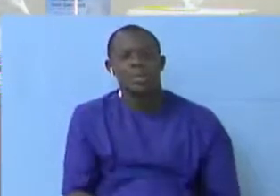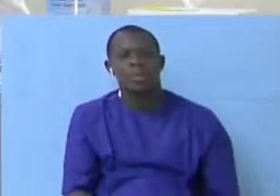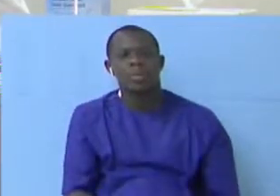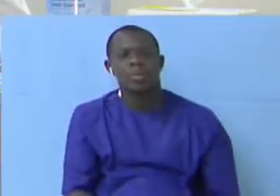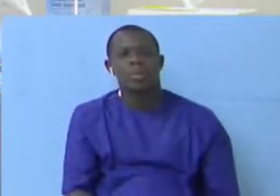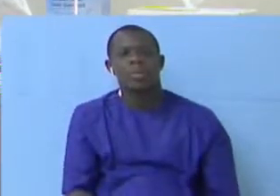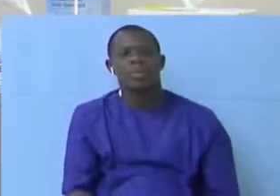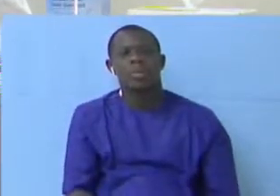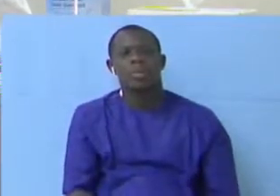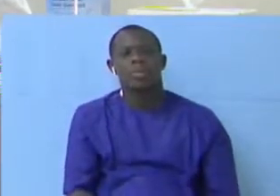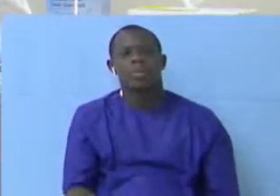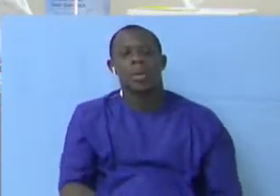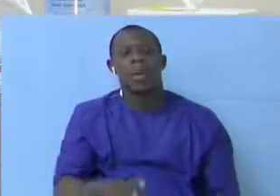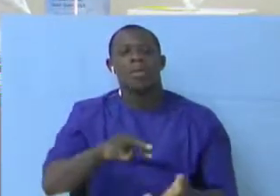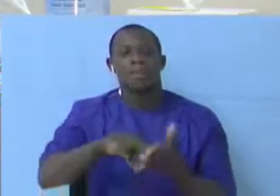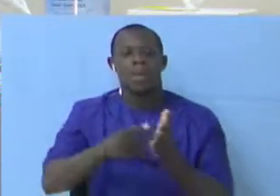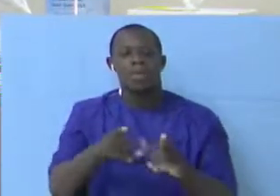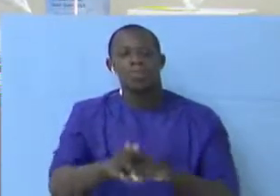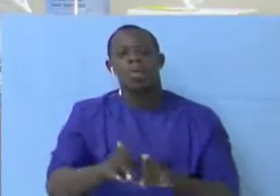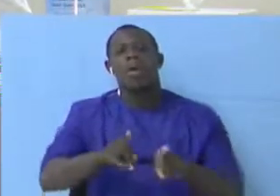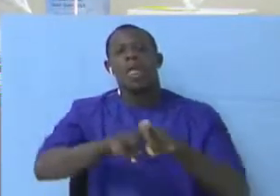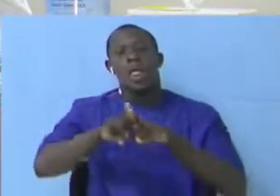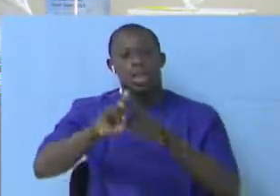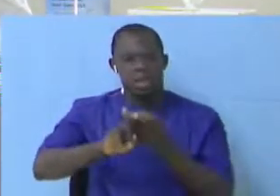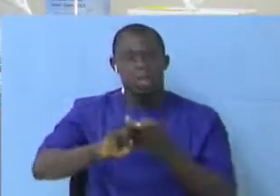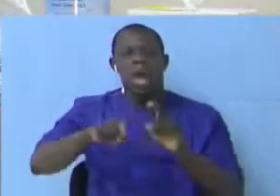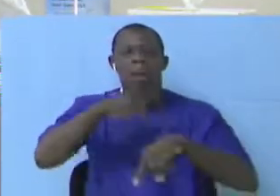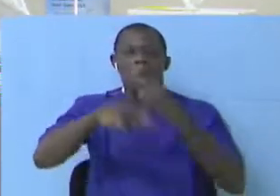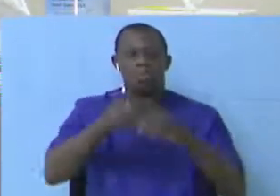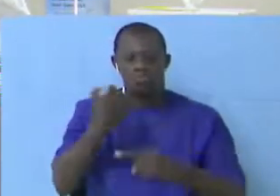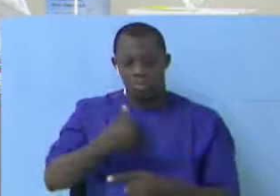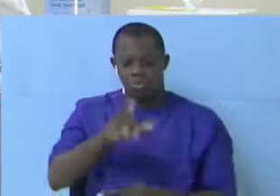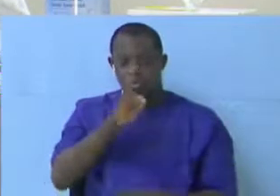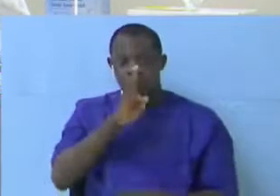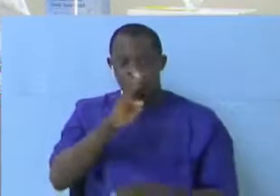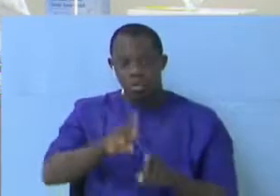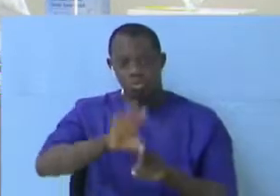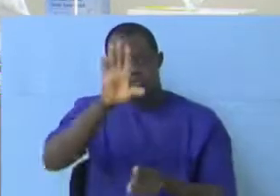that they were related to people who were alleged to have committed crime. Correct?